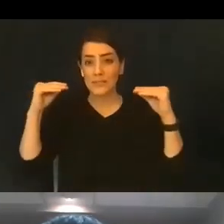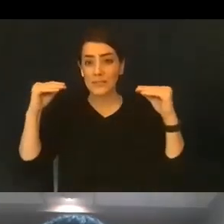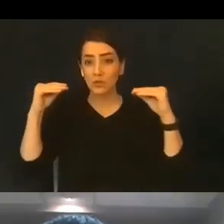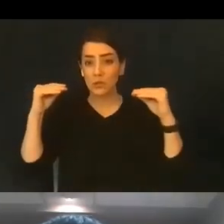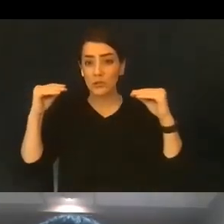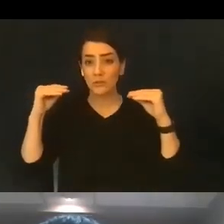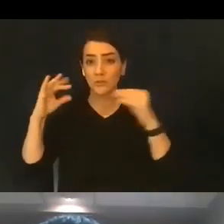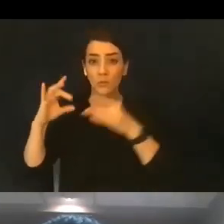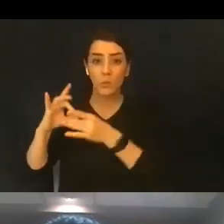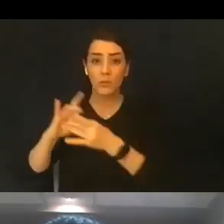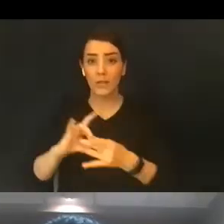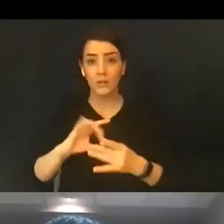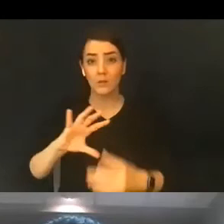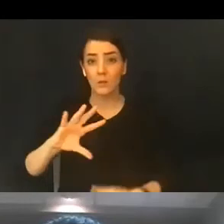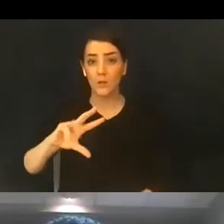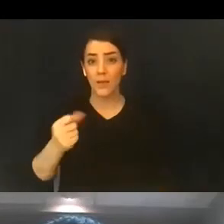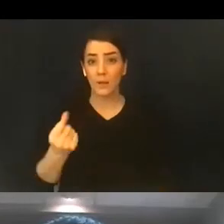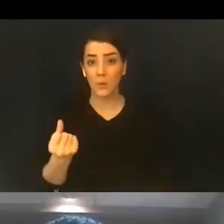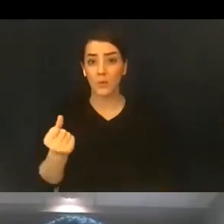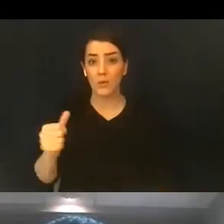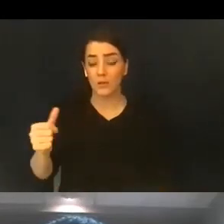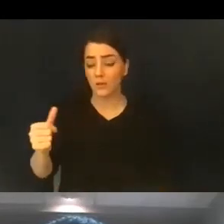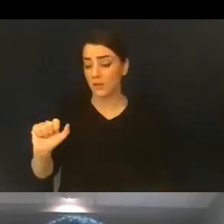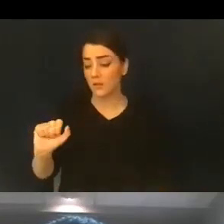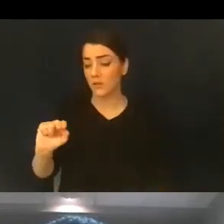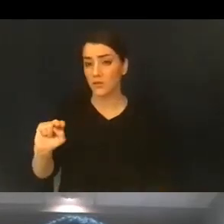in Minnesota?